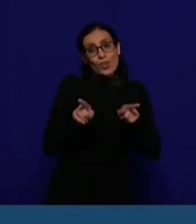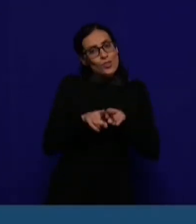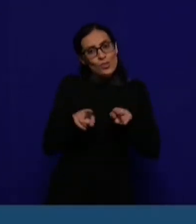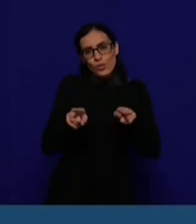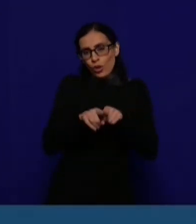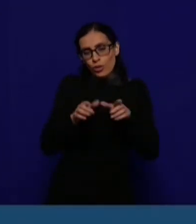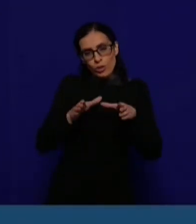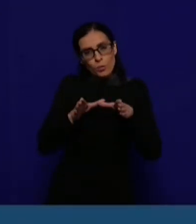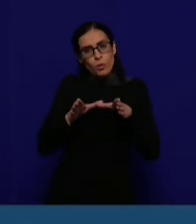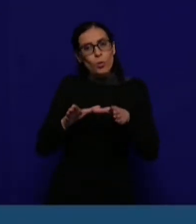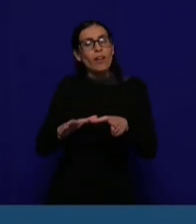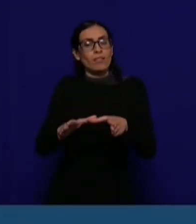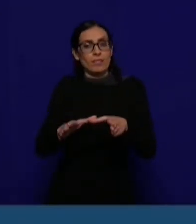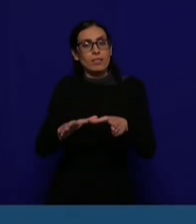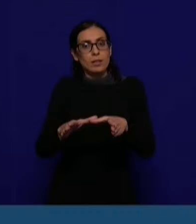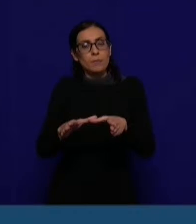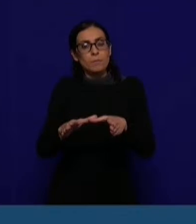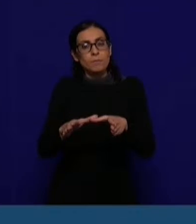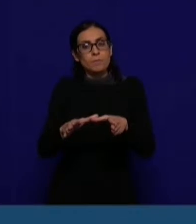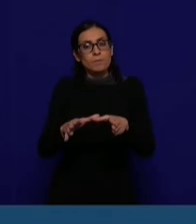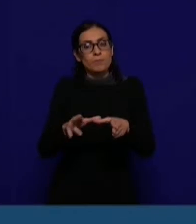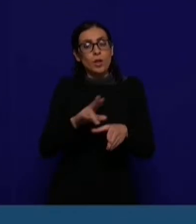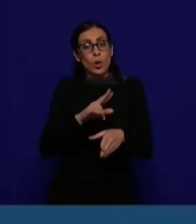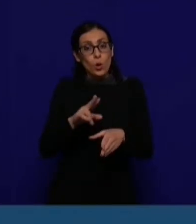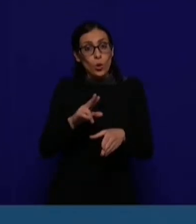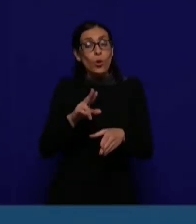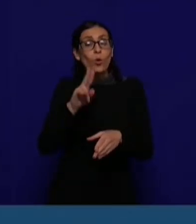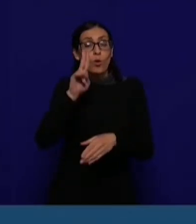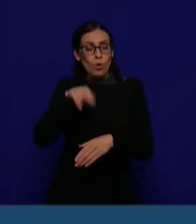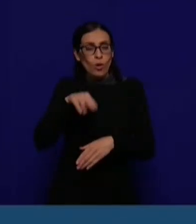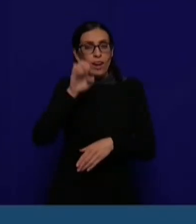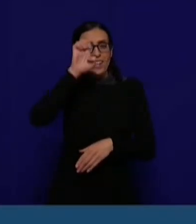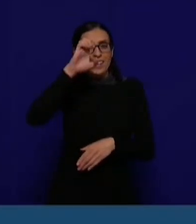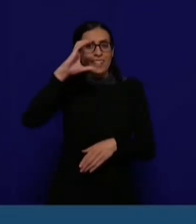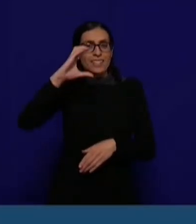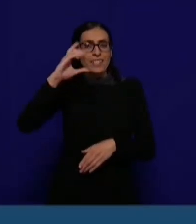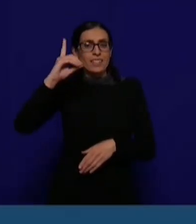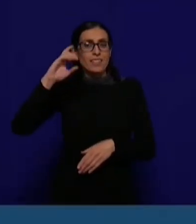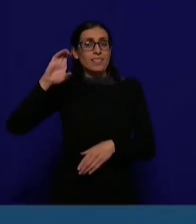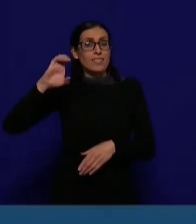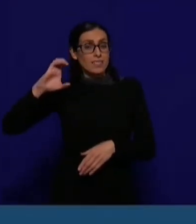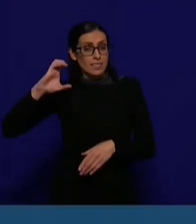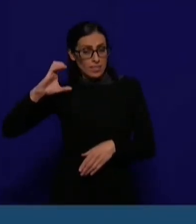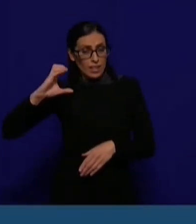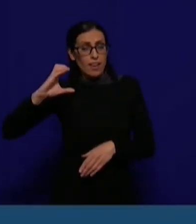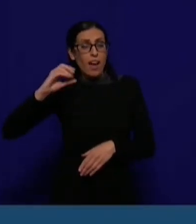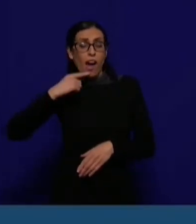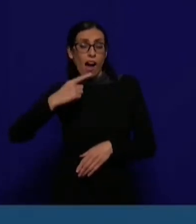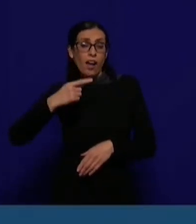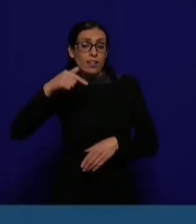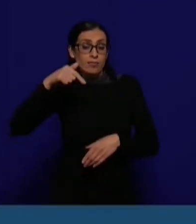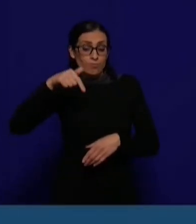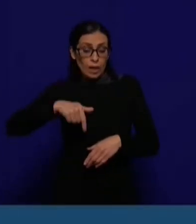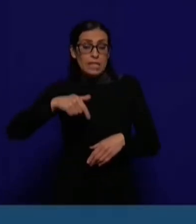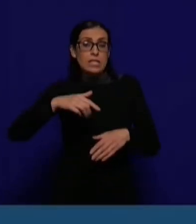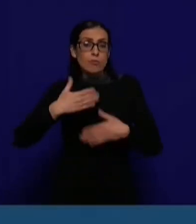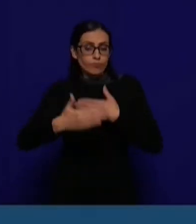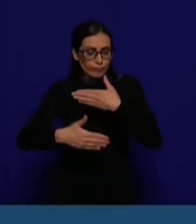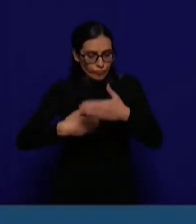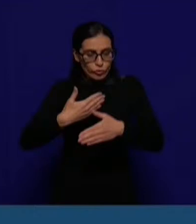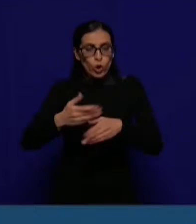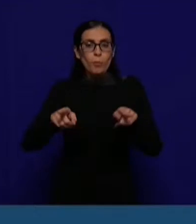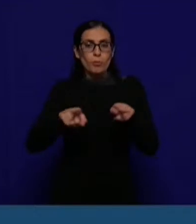l-kwarantina. Infatti din qiegħda wkoll il-linja gwida li qalet li CDC li f'dan il-fażi li qegħdin fih bħalissa il-pajjiżi tal-Unjoni